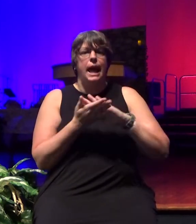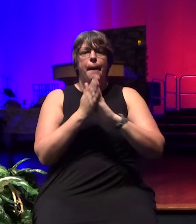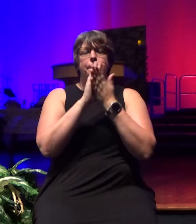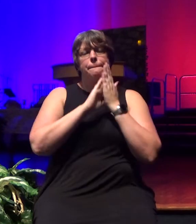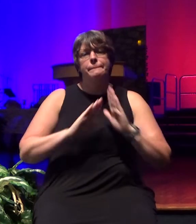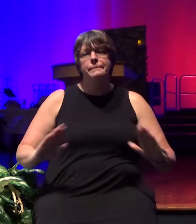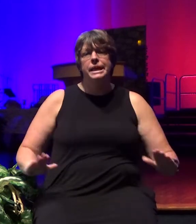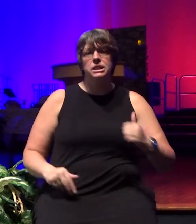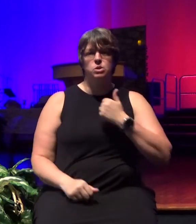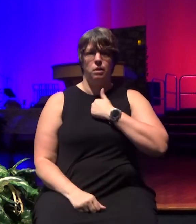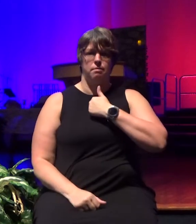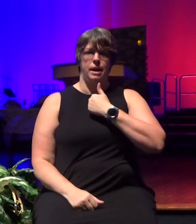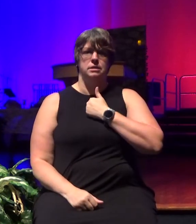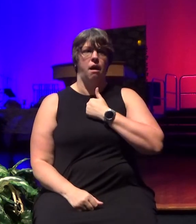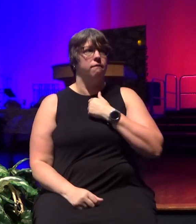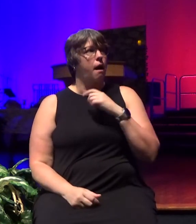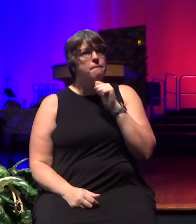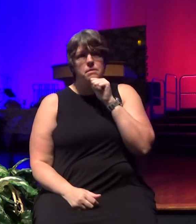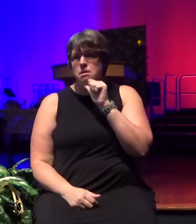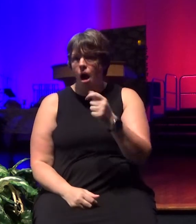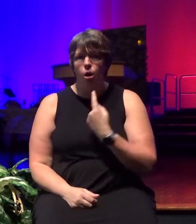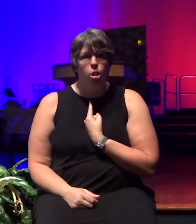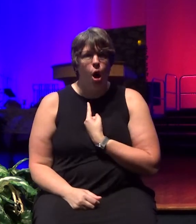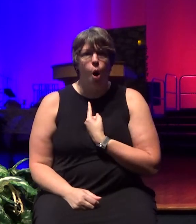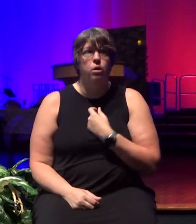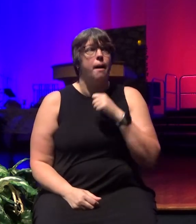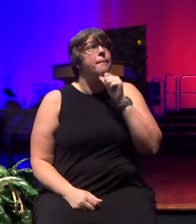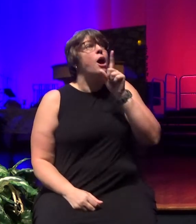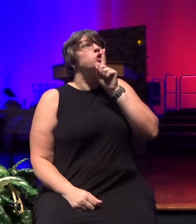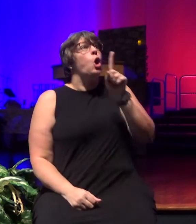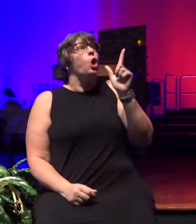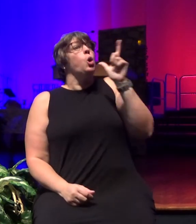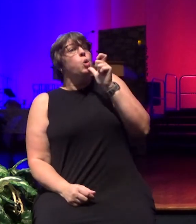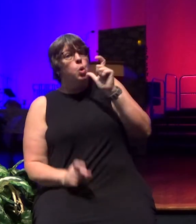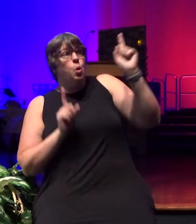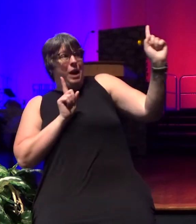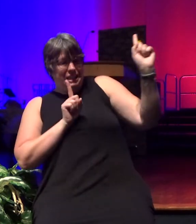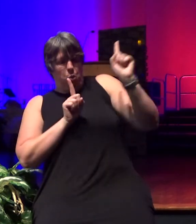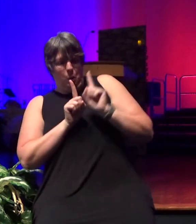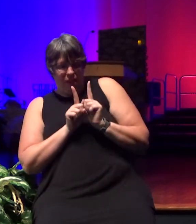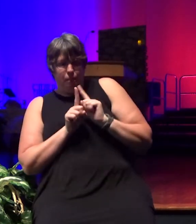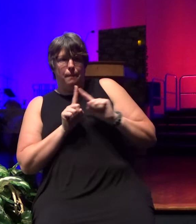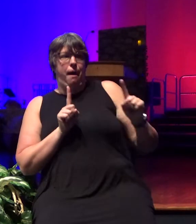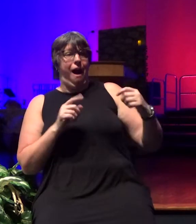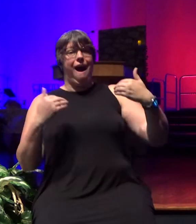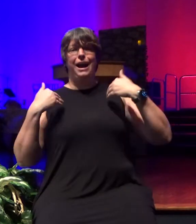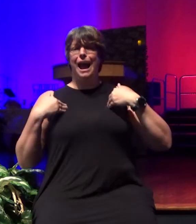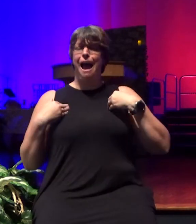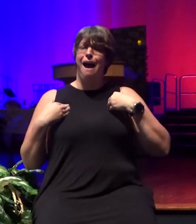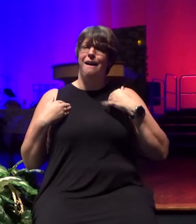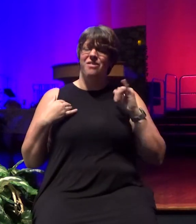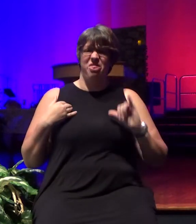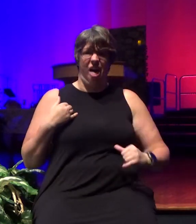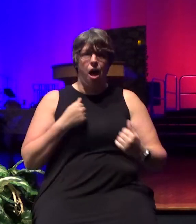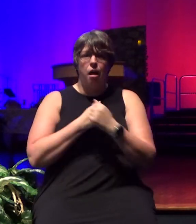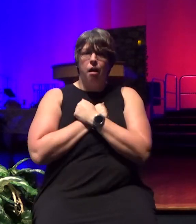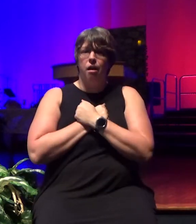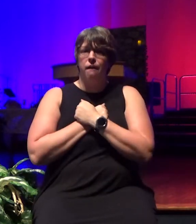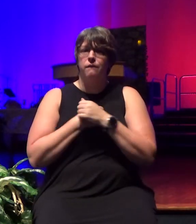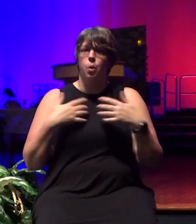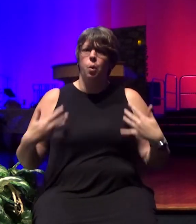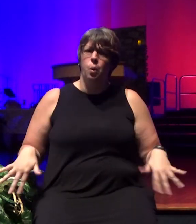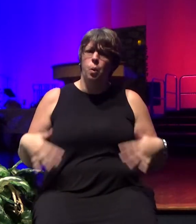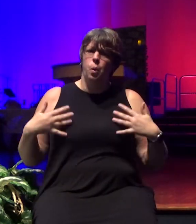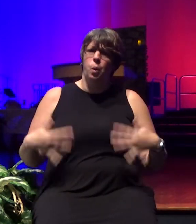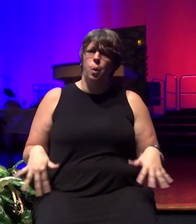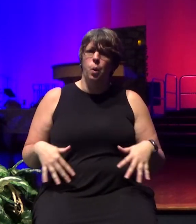alone. I'm not sure who's with me, but I'm surrounded by compassion. I'm valuable too. I'm no